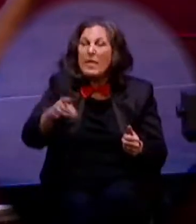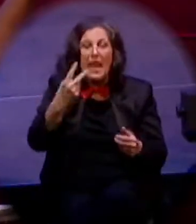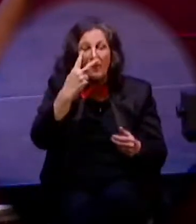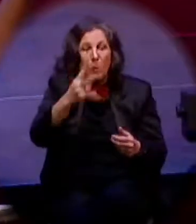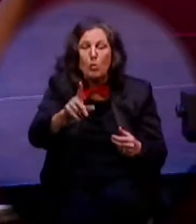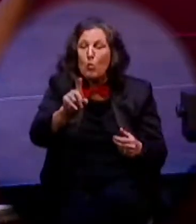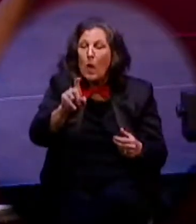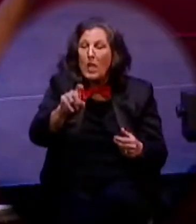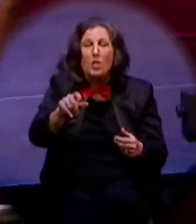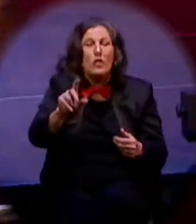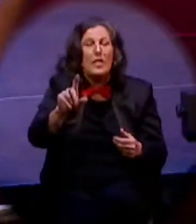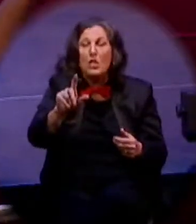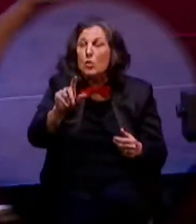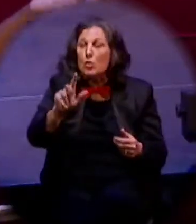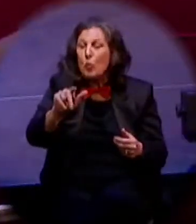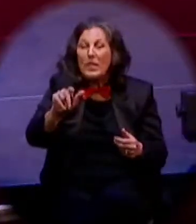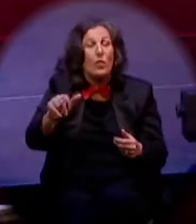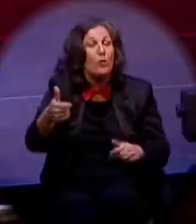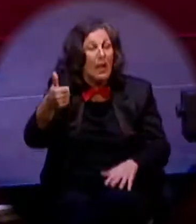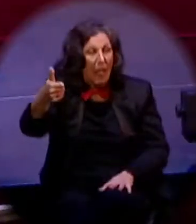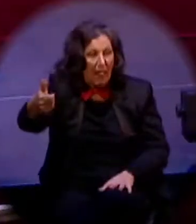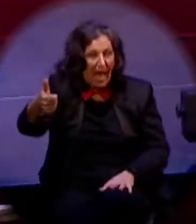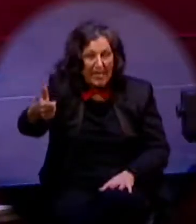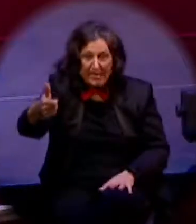and 123 likes. That's awesome.